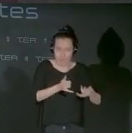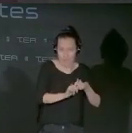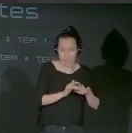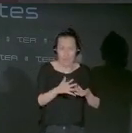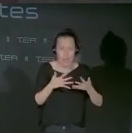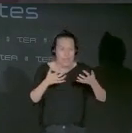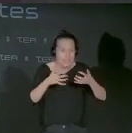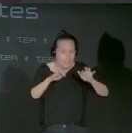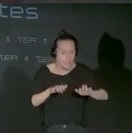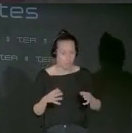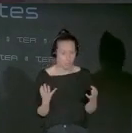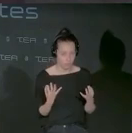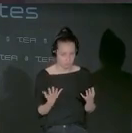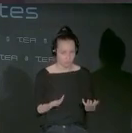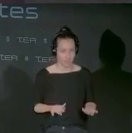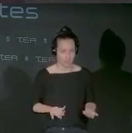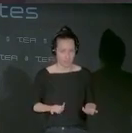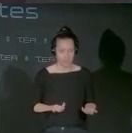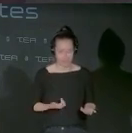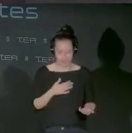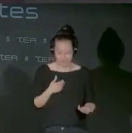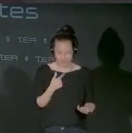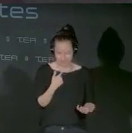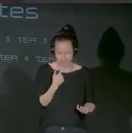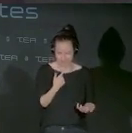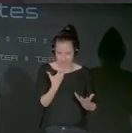I was going somewhere. Yeah, so basically...